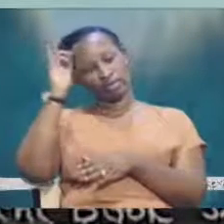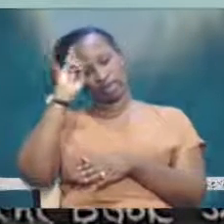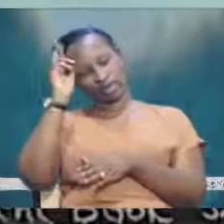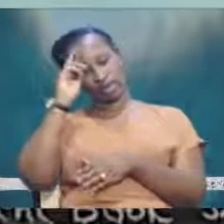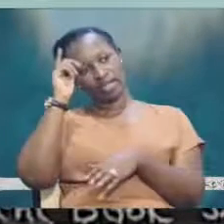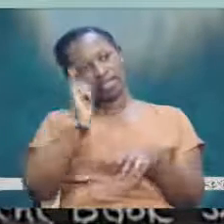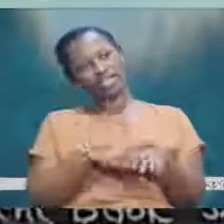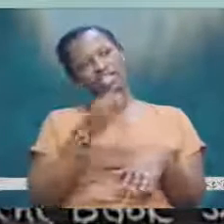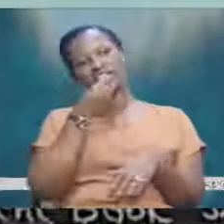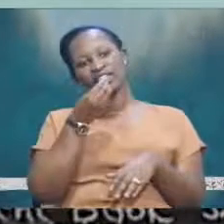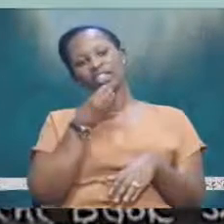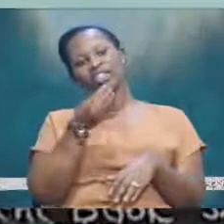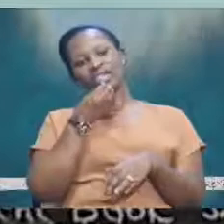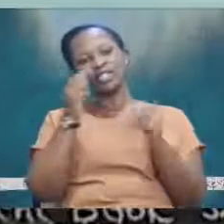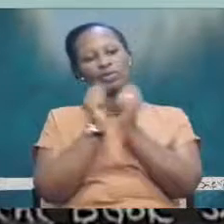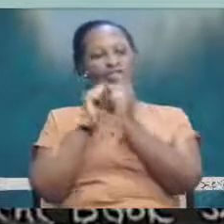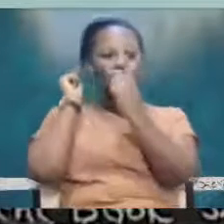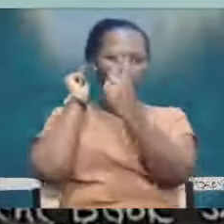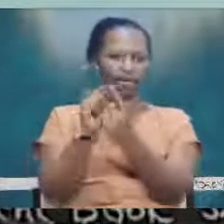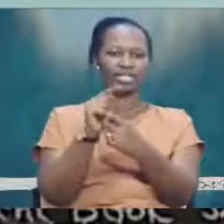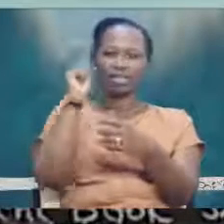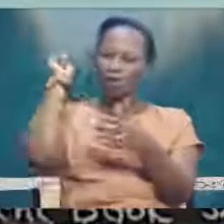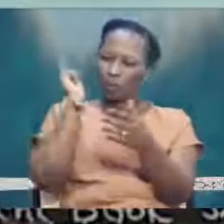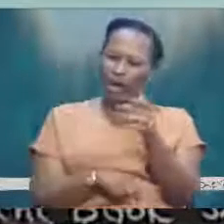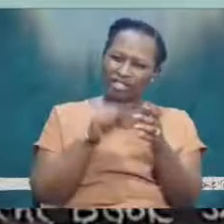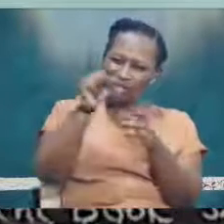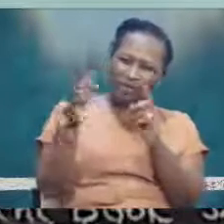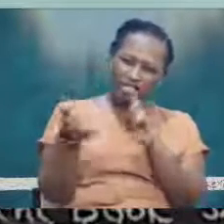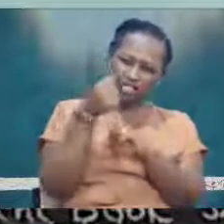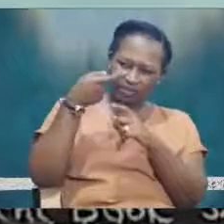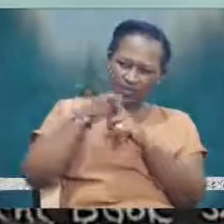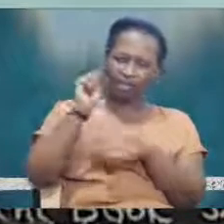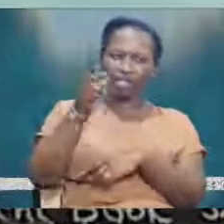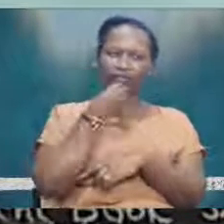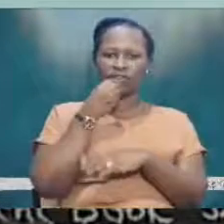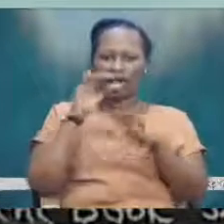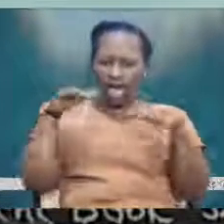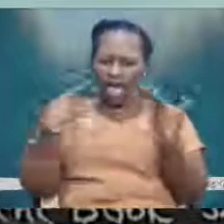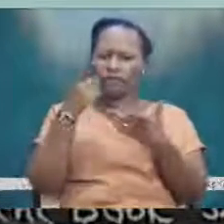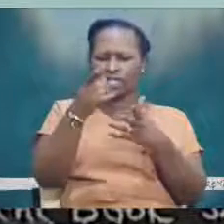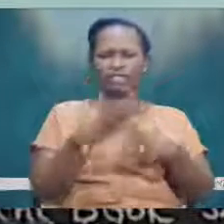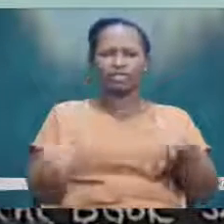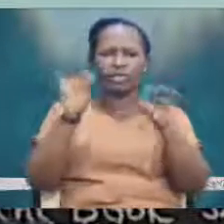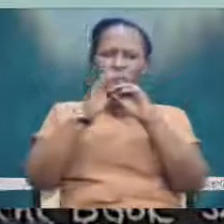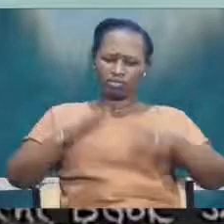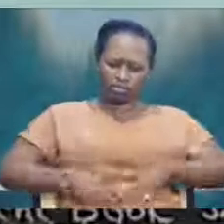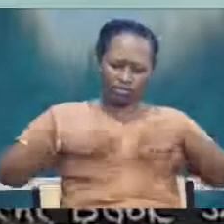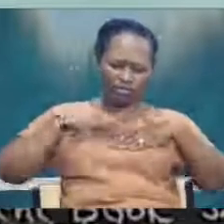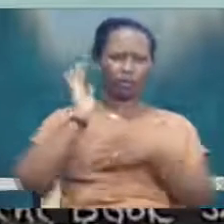eating, eat with a purpose. What are you going to get from that food? How is it important to your